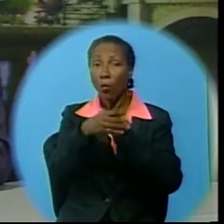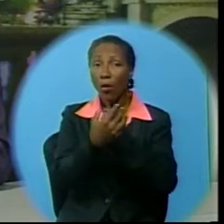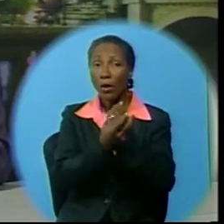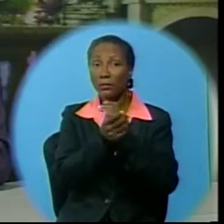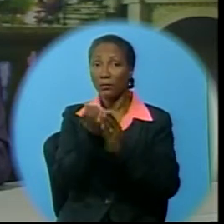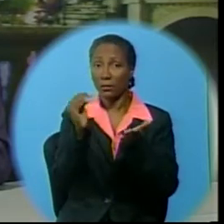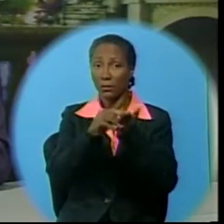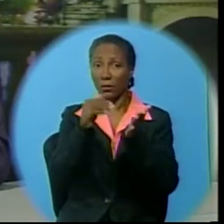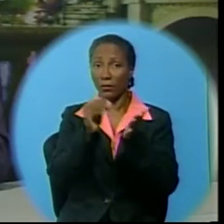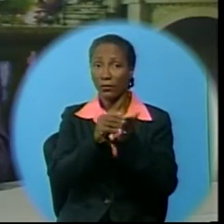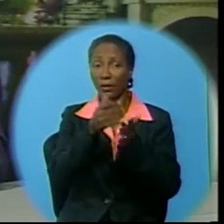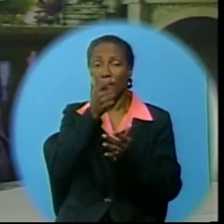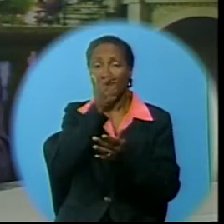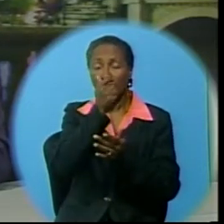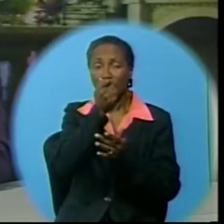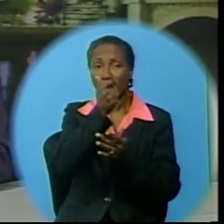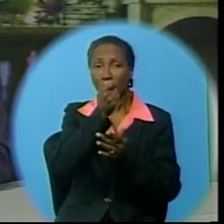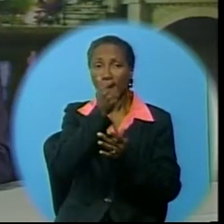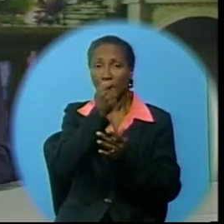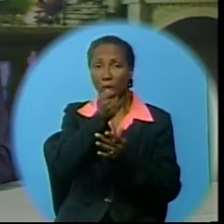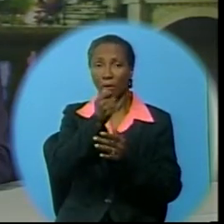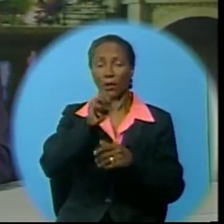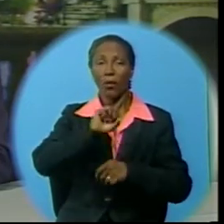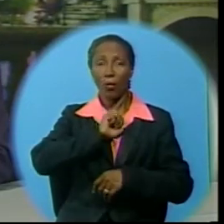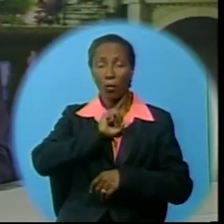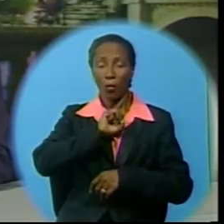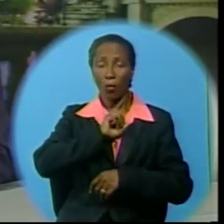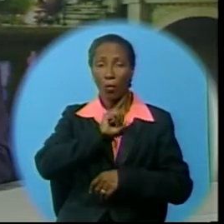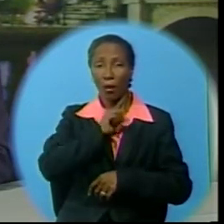with disposable tissue when coughing or sneezing.